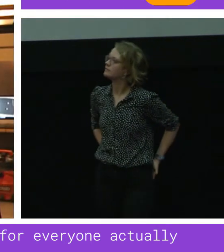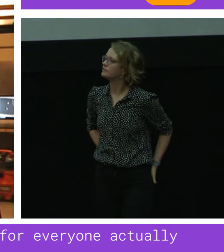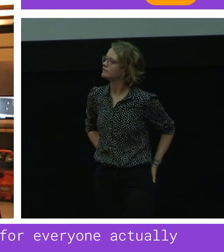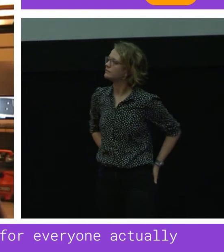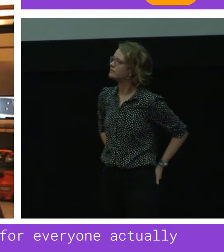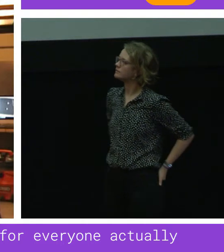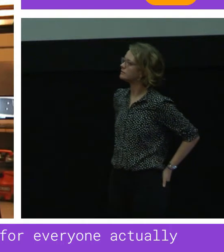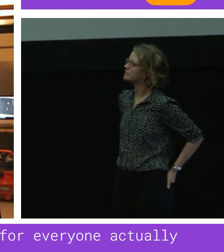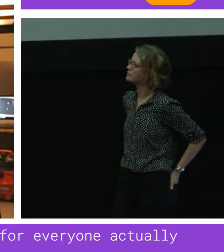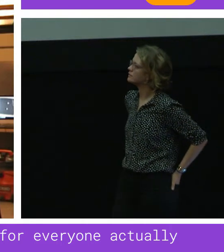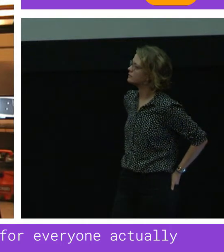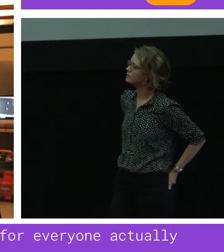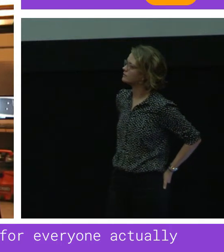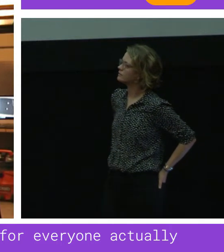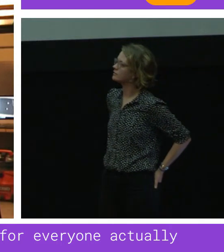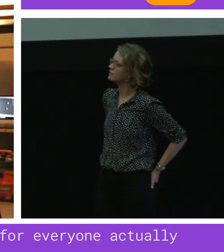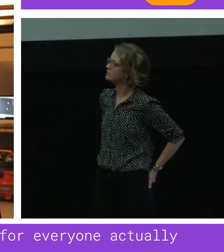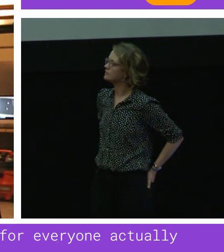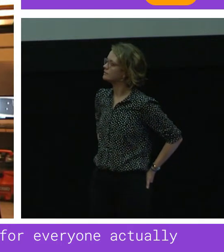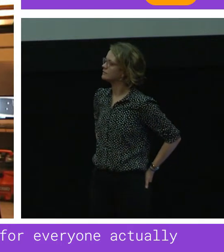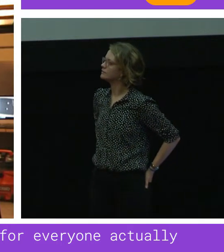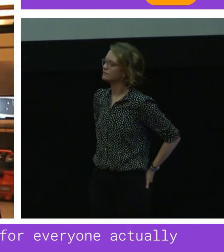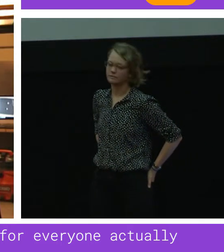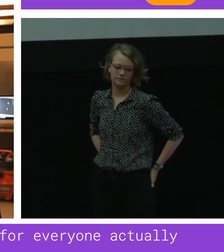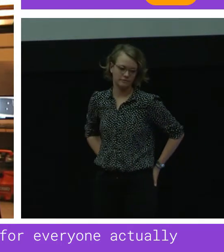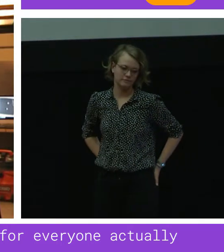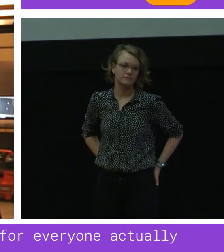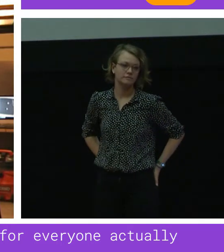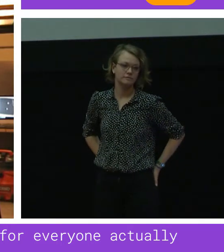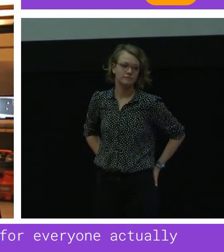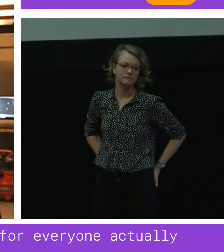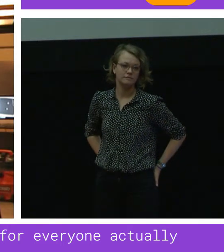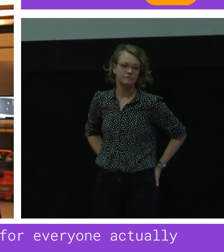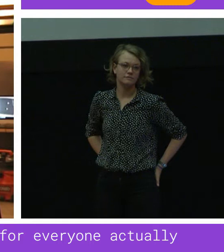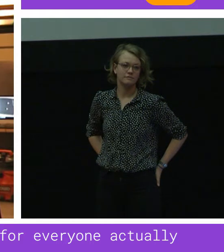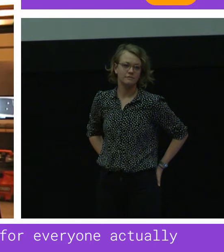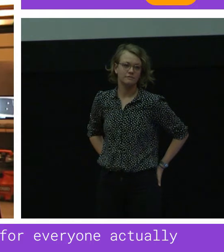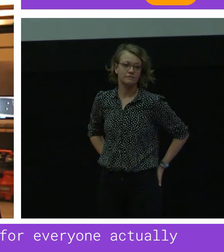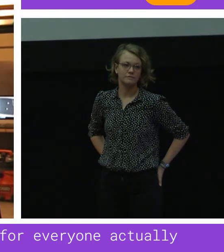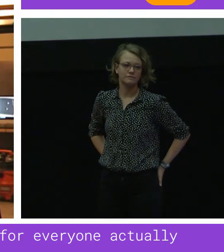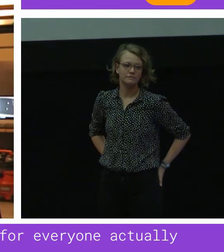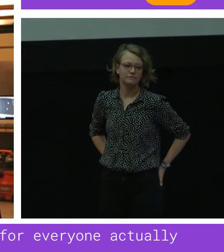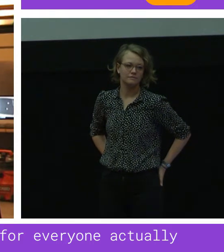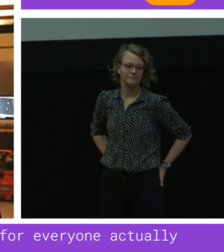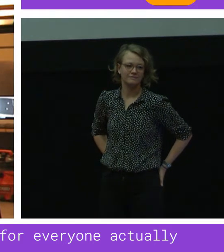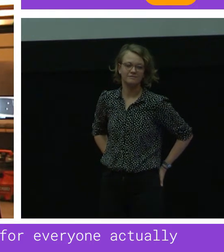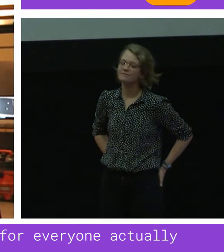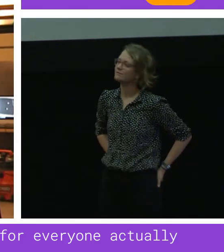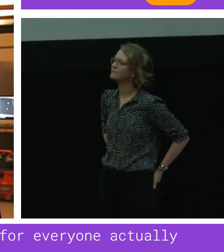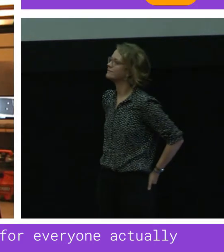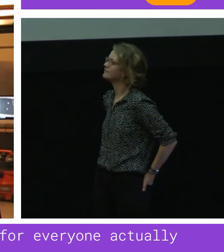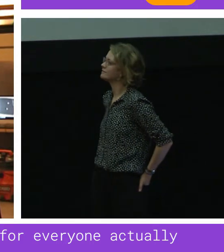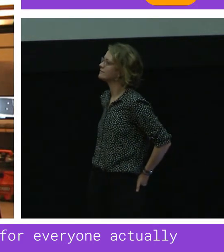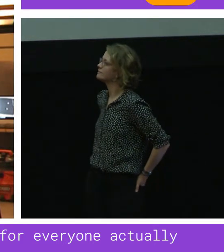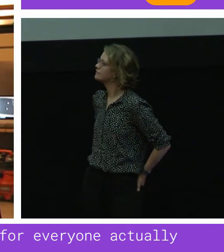mute communicate differently than everyone else. They primarily use sign language, while the rest of the world communicates verbally. This puts the